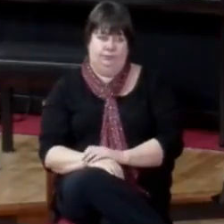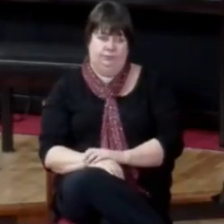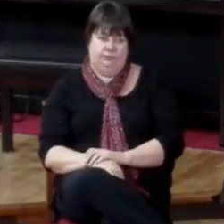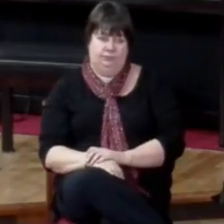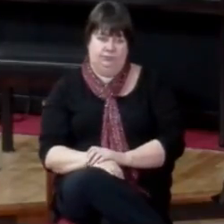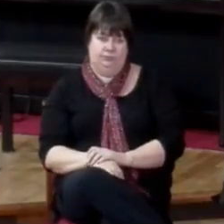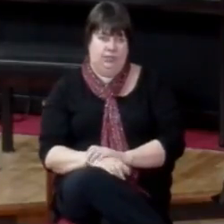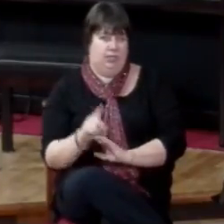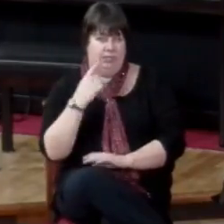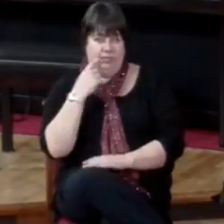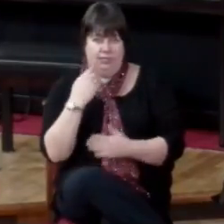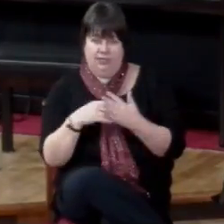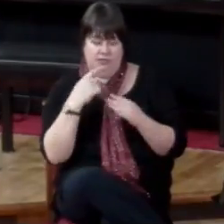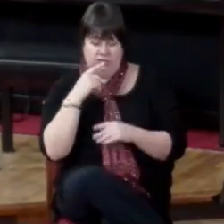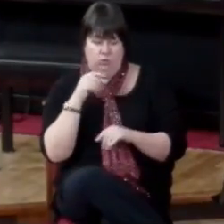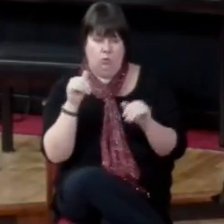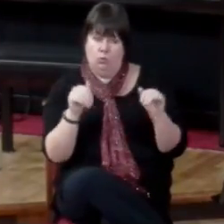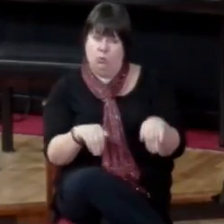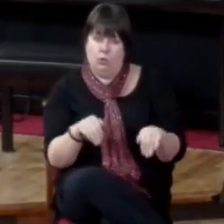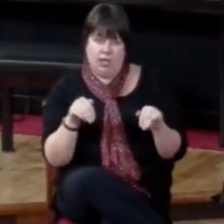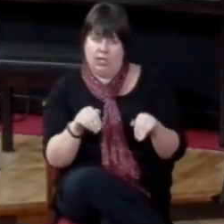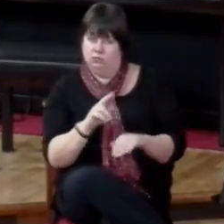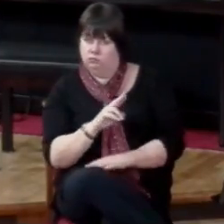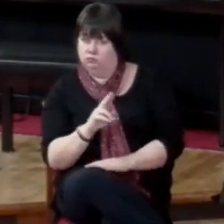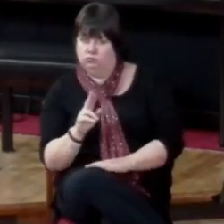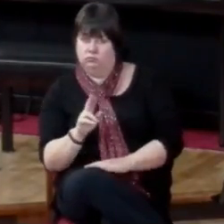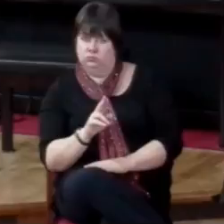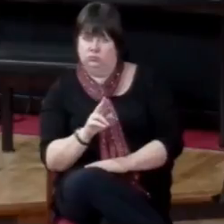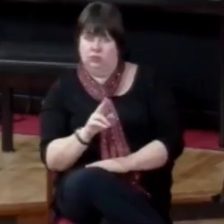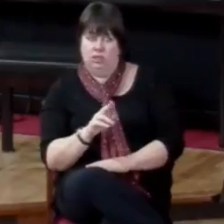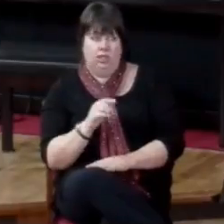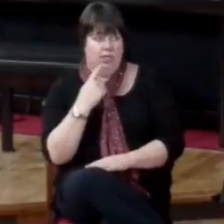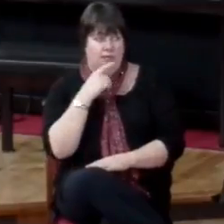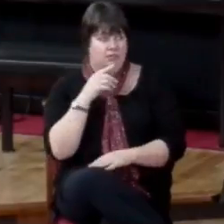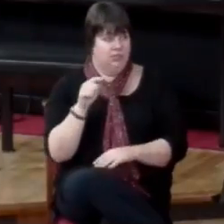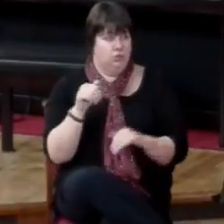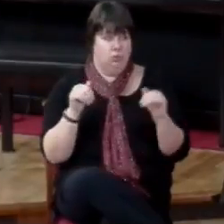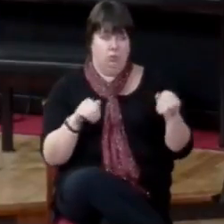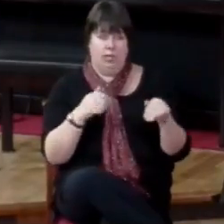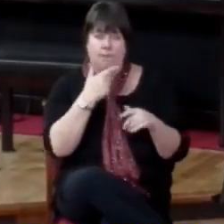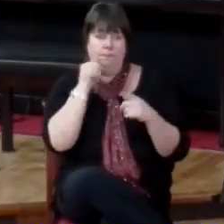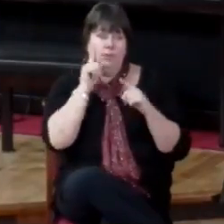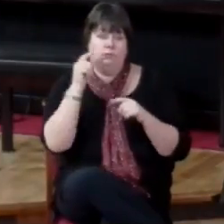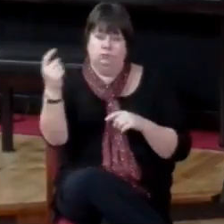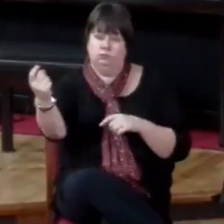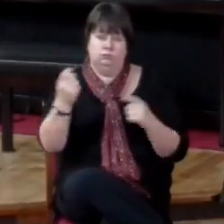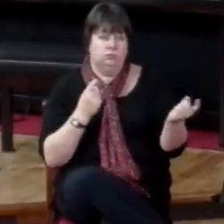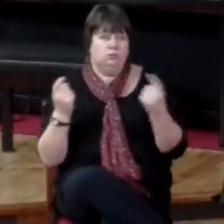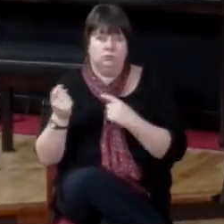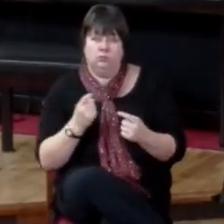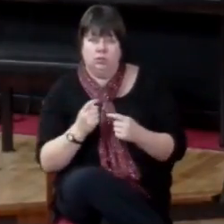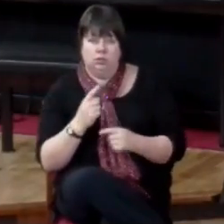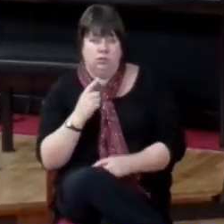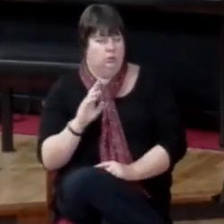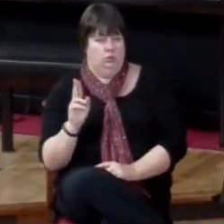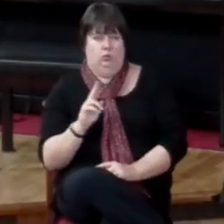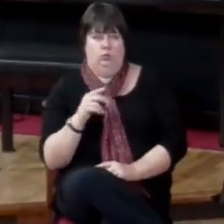Does he say wait? Or that people will come to us? He says